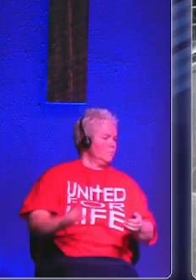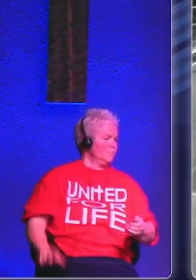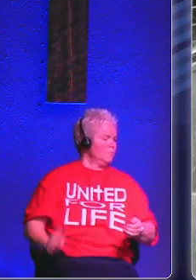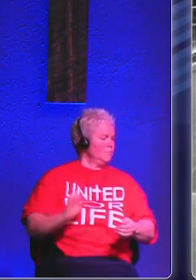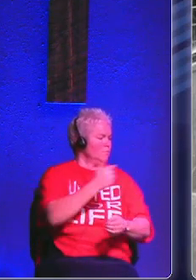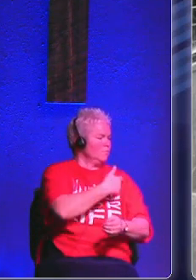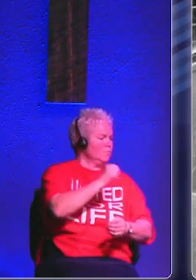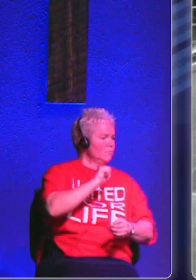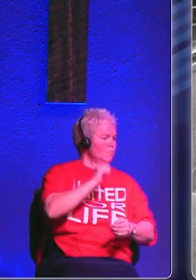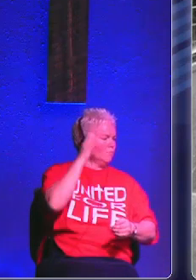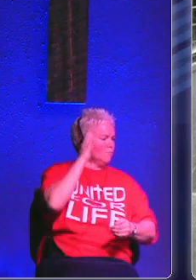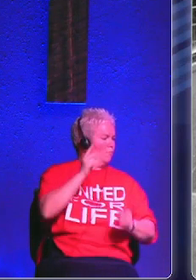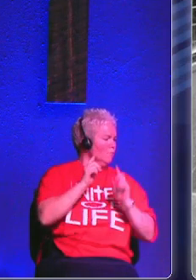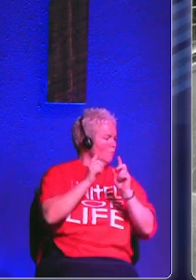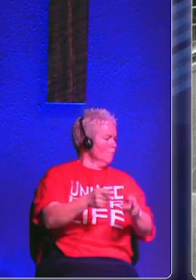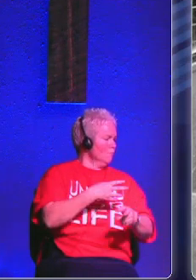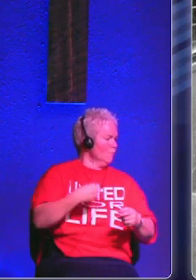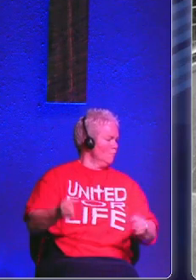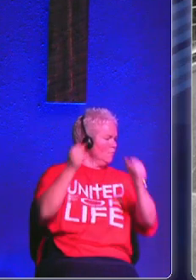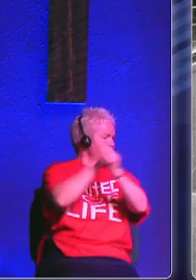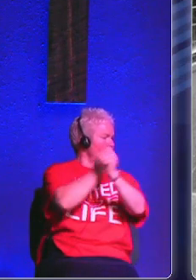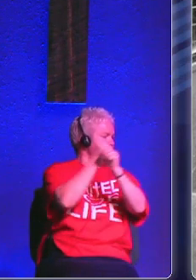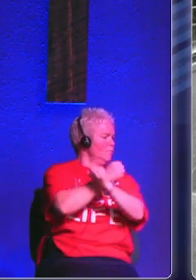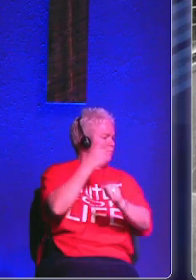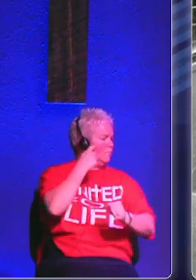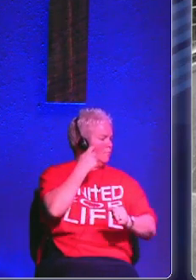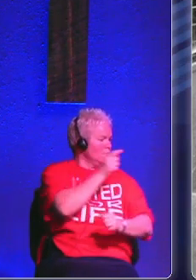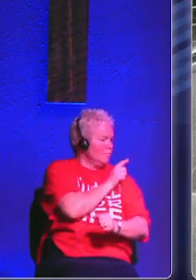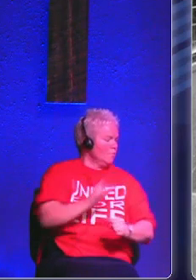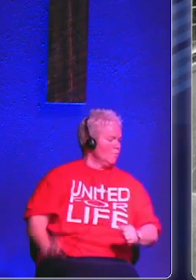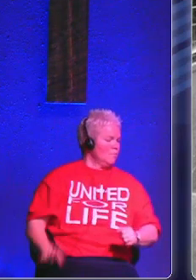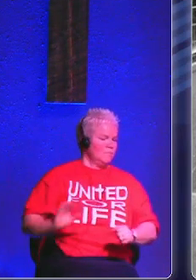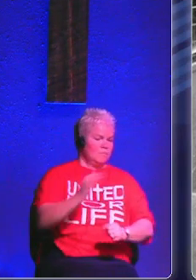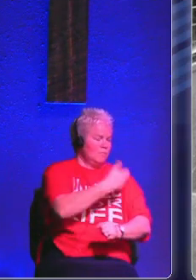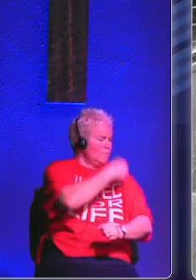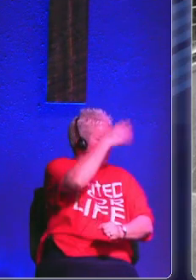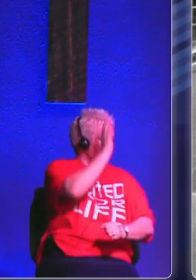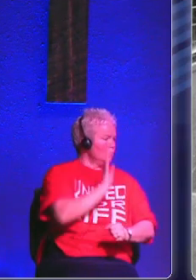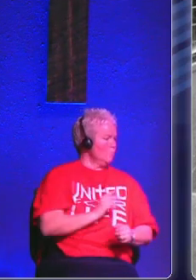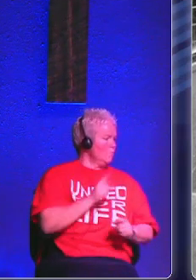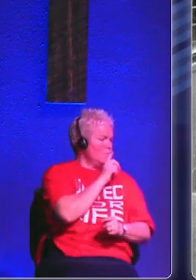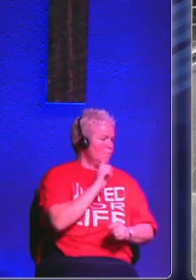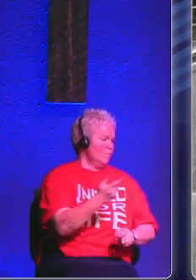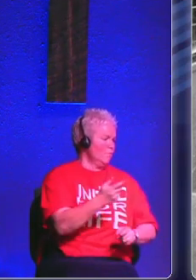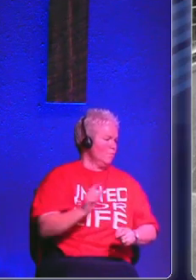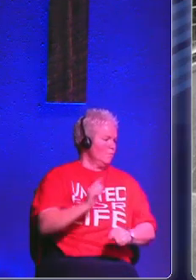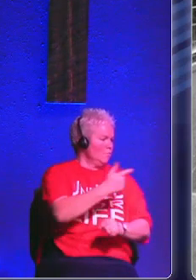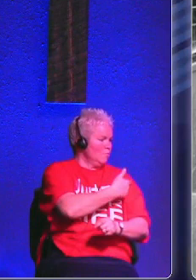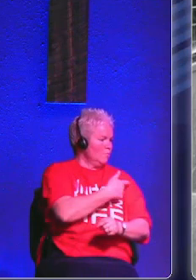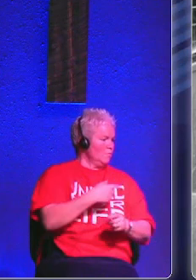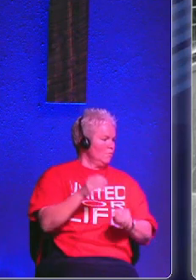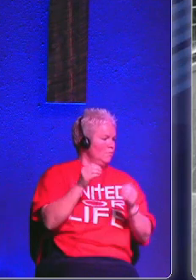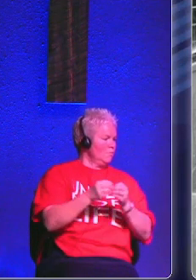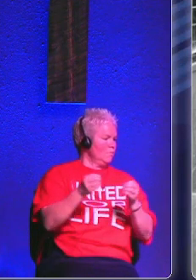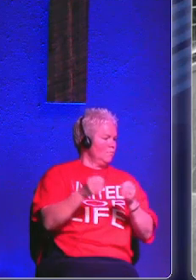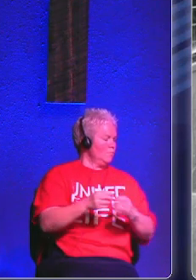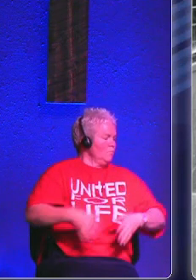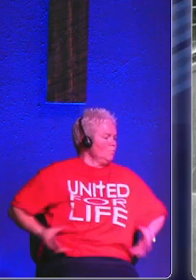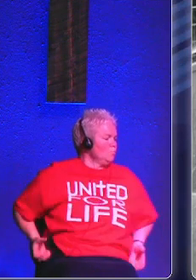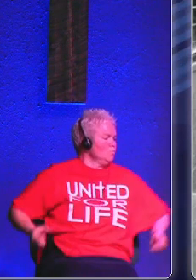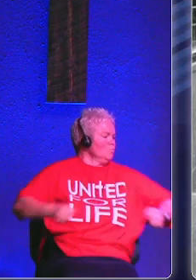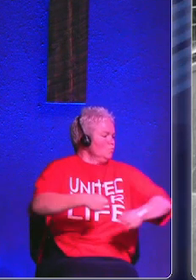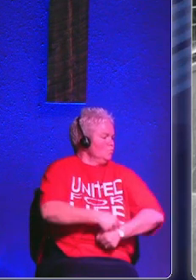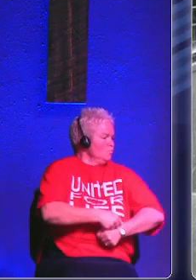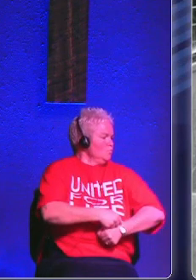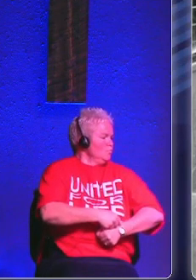Lord. We ourselves will go up and fight, just as the Lord our God commanded us. And every one of you fastened on